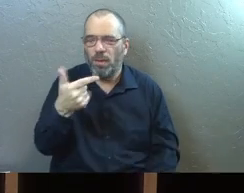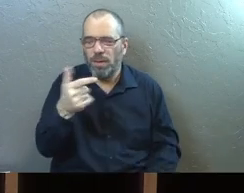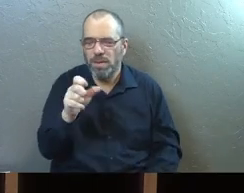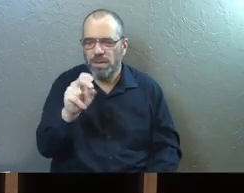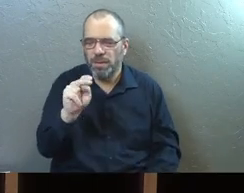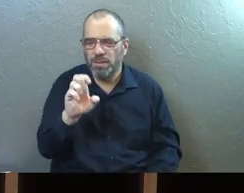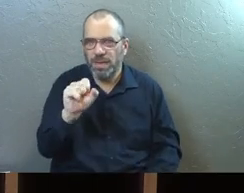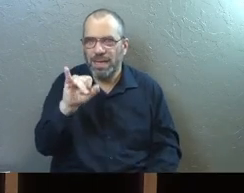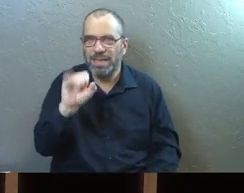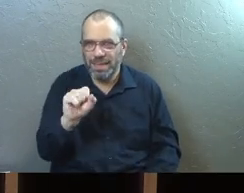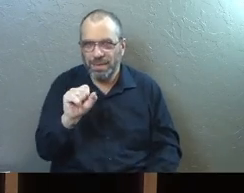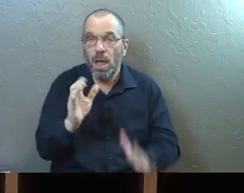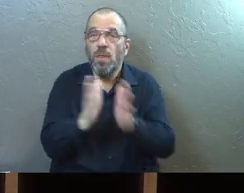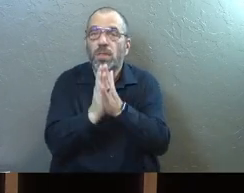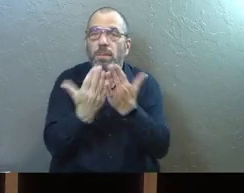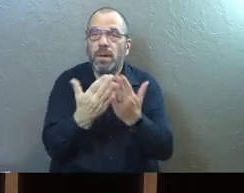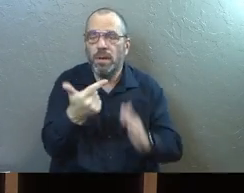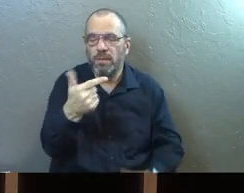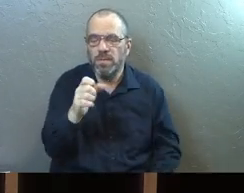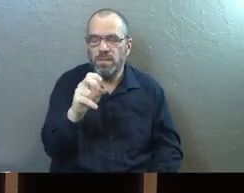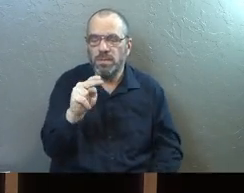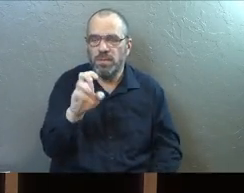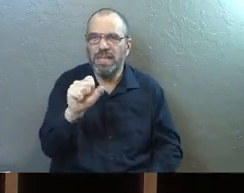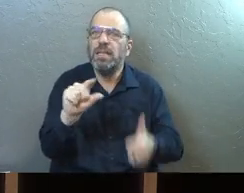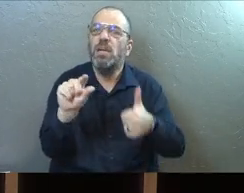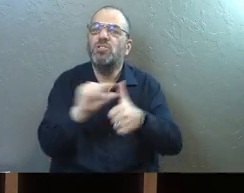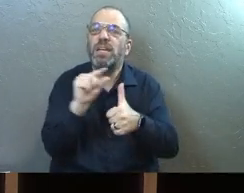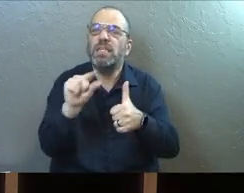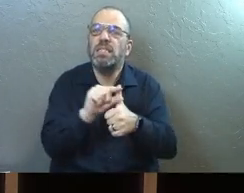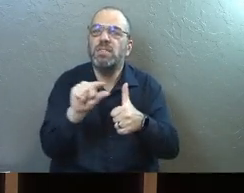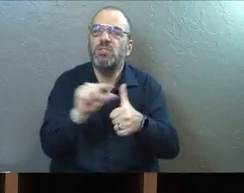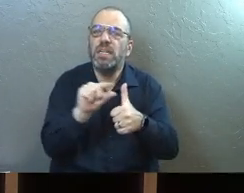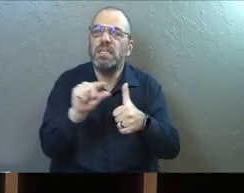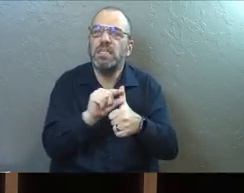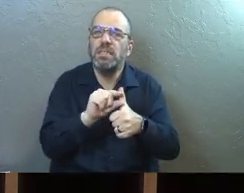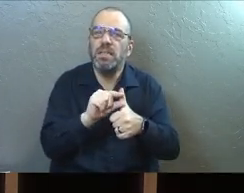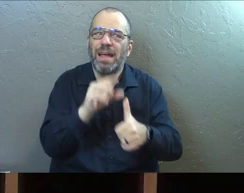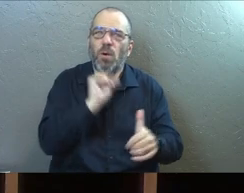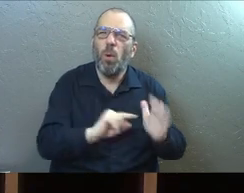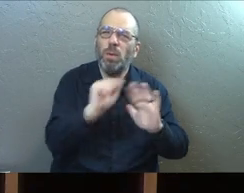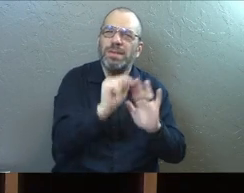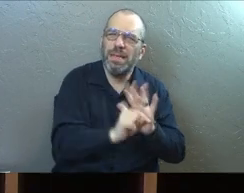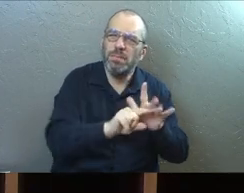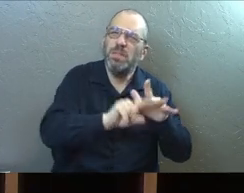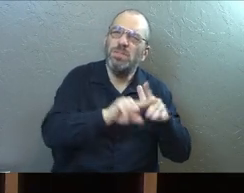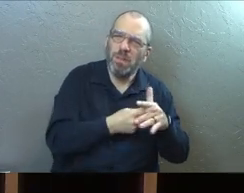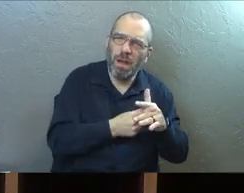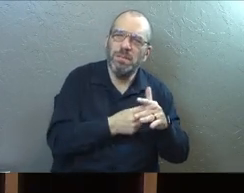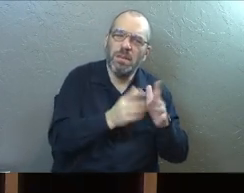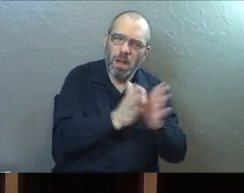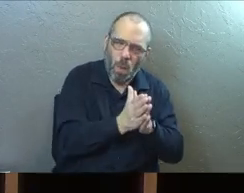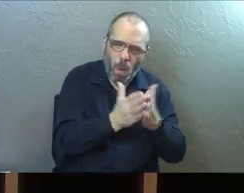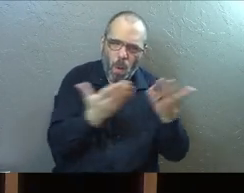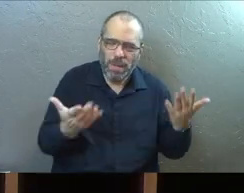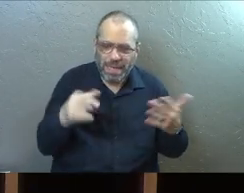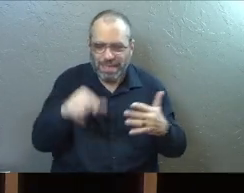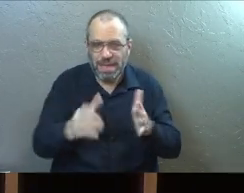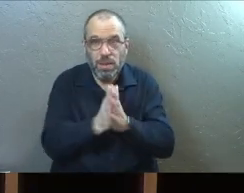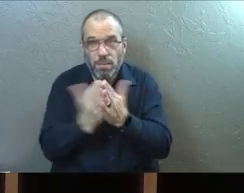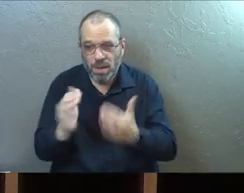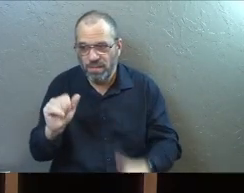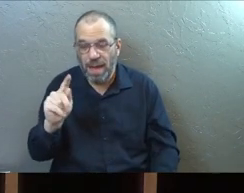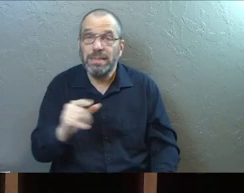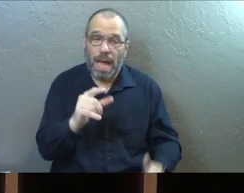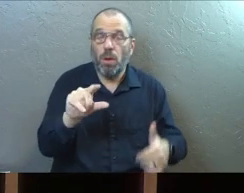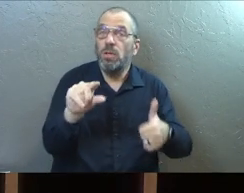Genesis. The book of Genesis. And this is going to explain a lot to you about how the Old Testament unfolds and how we get to this spot in the book of Acts.